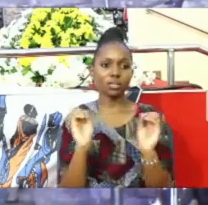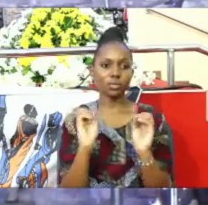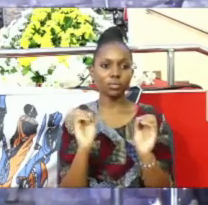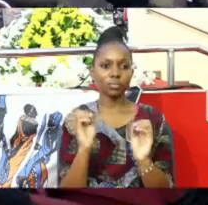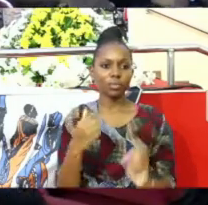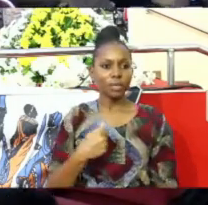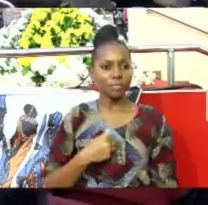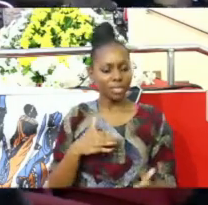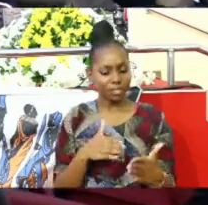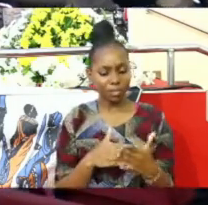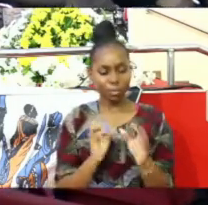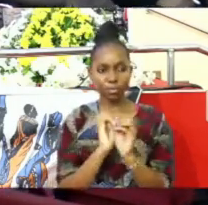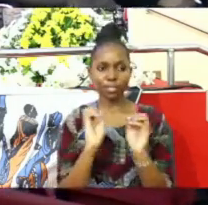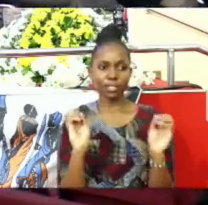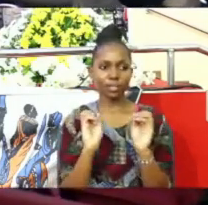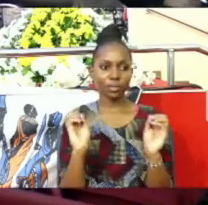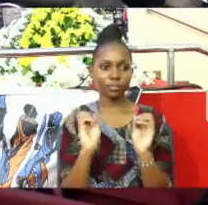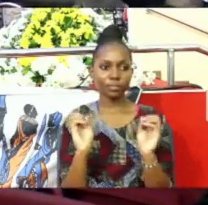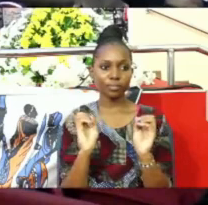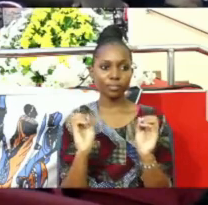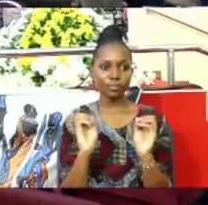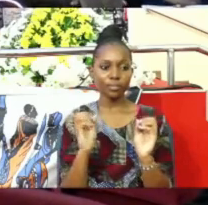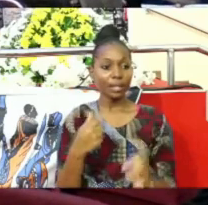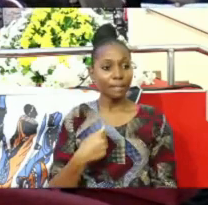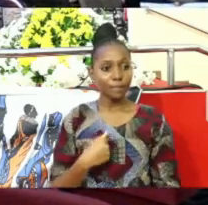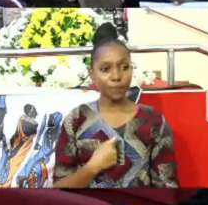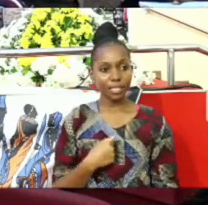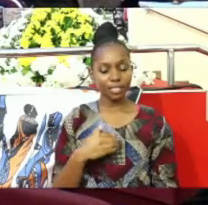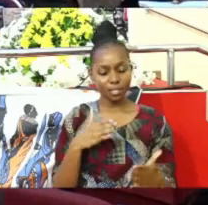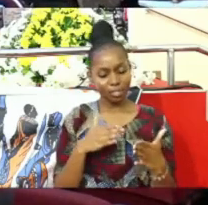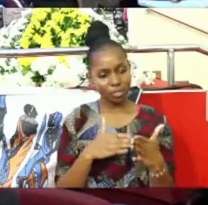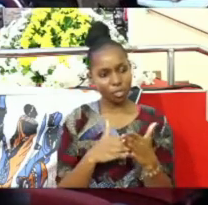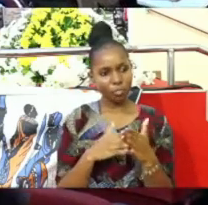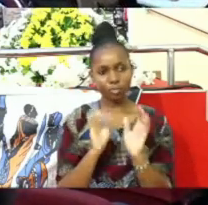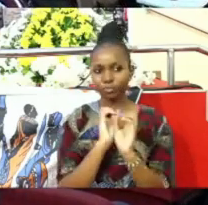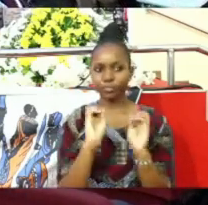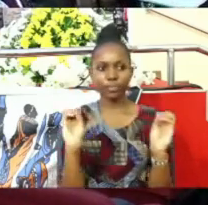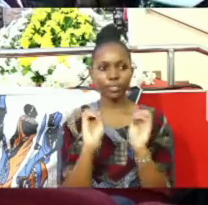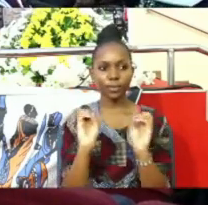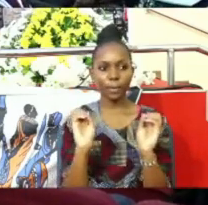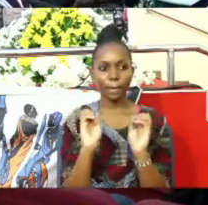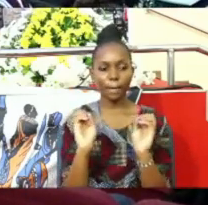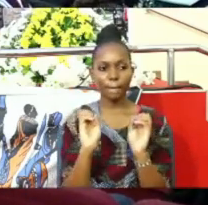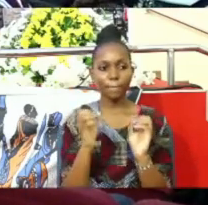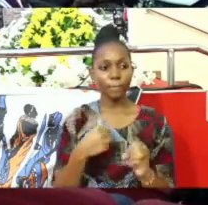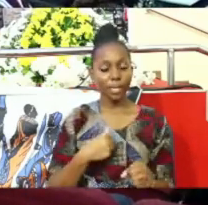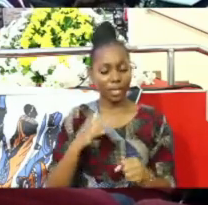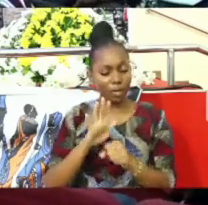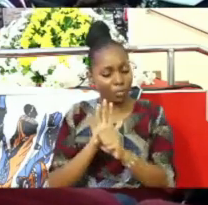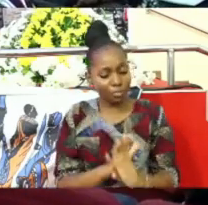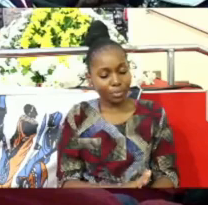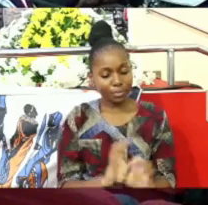Mimi siwezi zuilika. I am uncontainable. Mimi siwezi kufinyiliwa. Hallelujah.